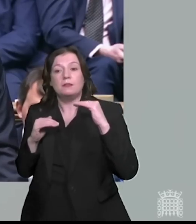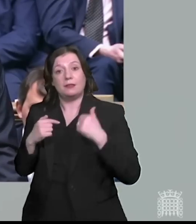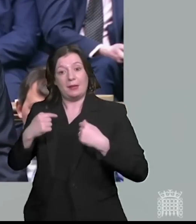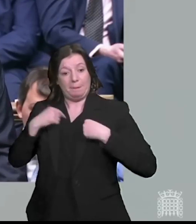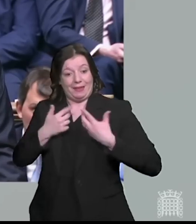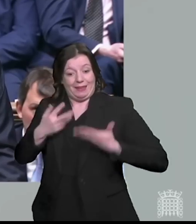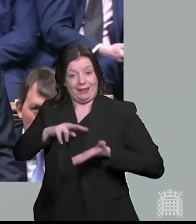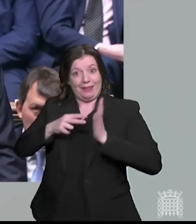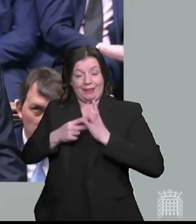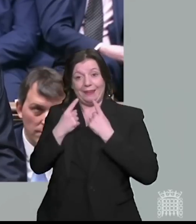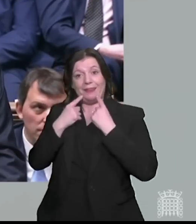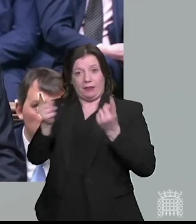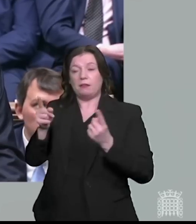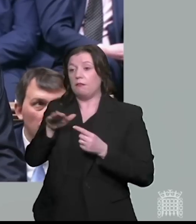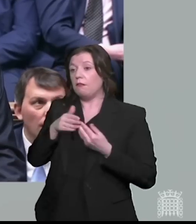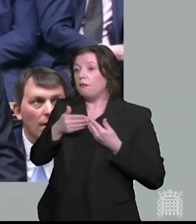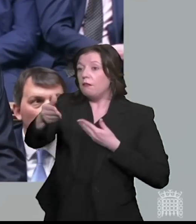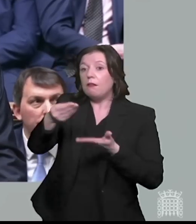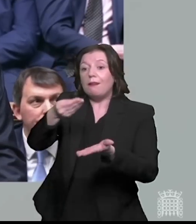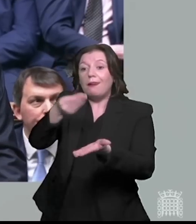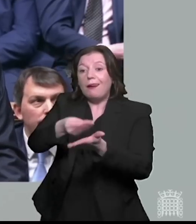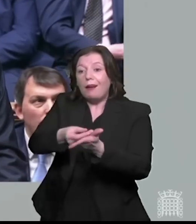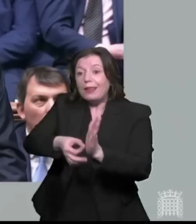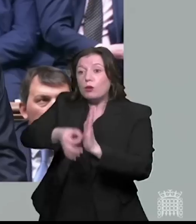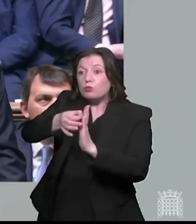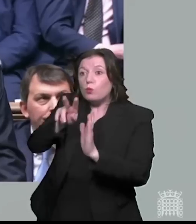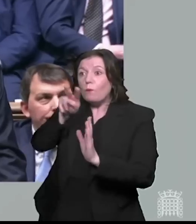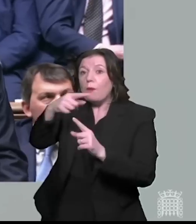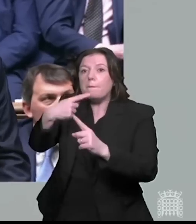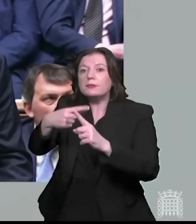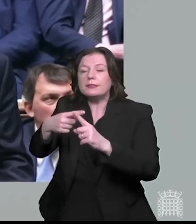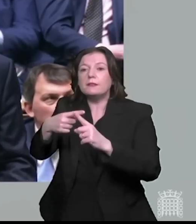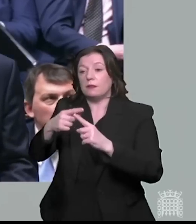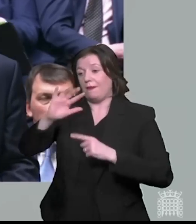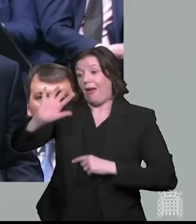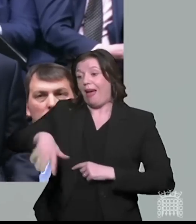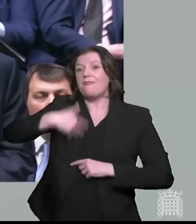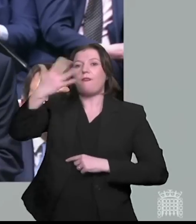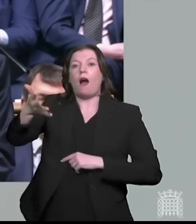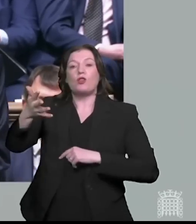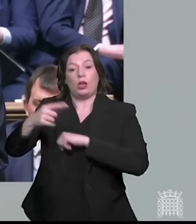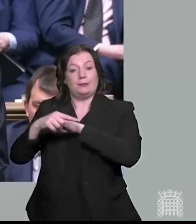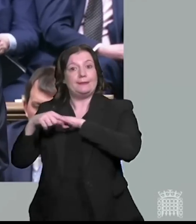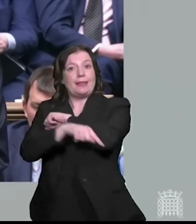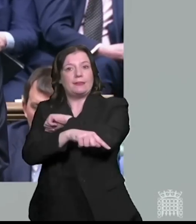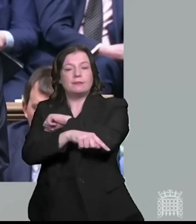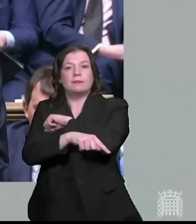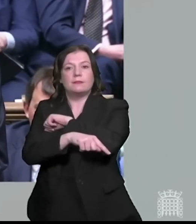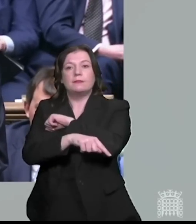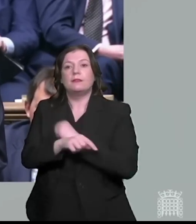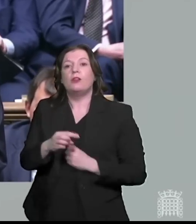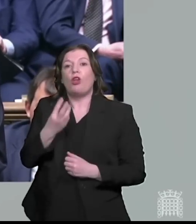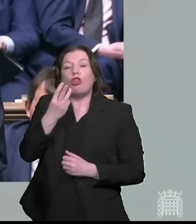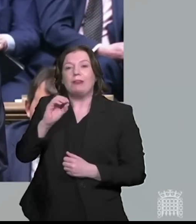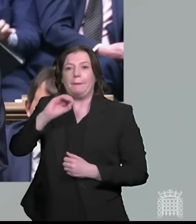today and the improved outlook for public finances, underlying debt in 5 years' time is now forecast to be nearly